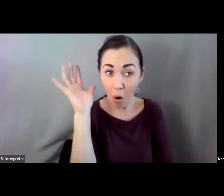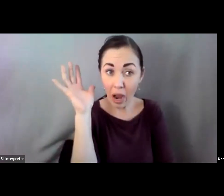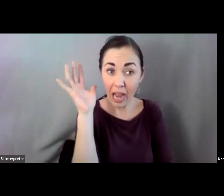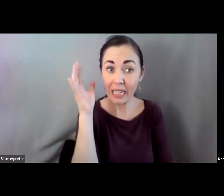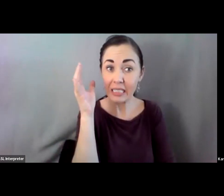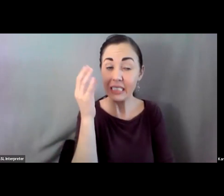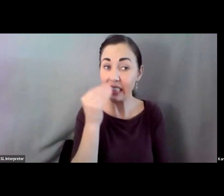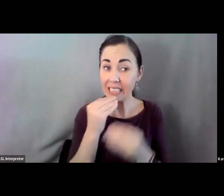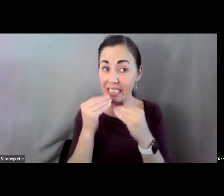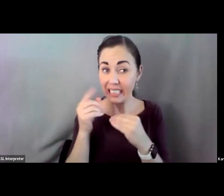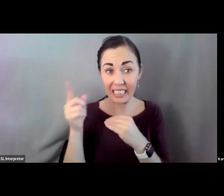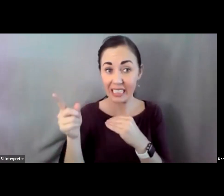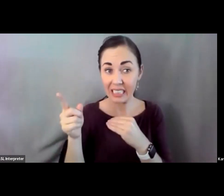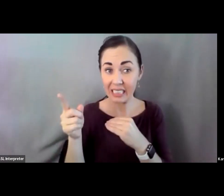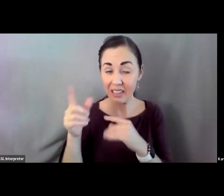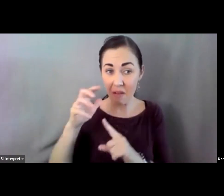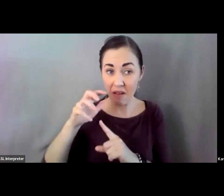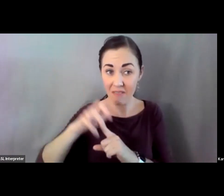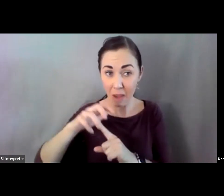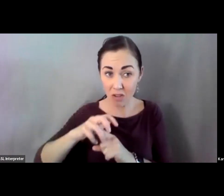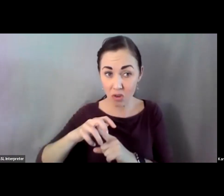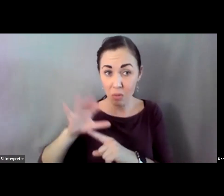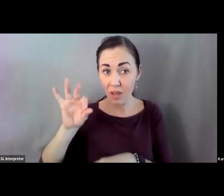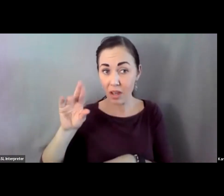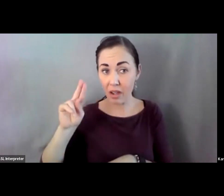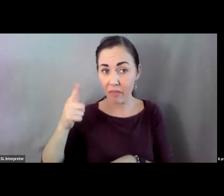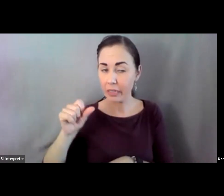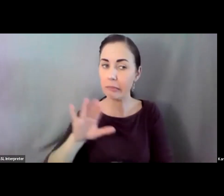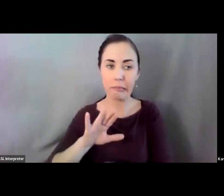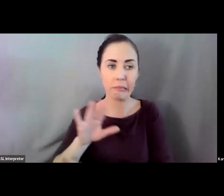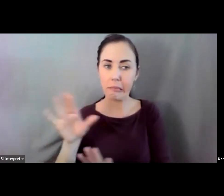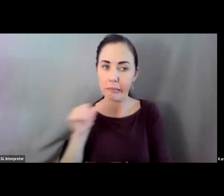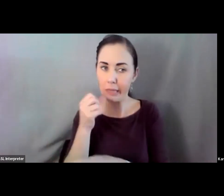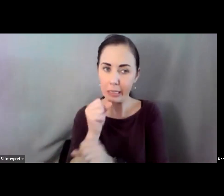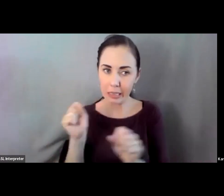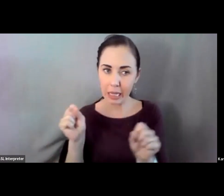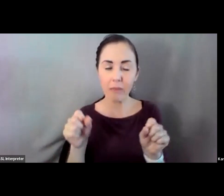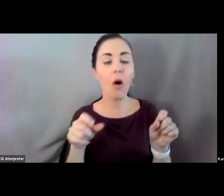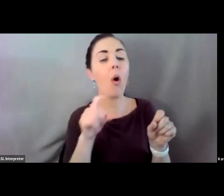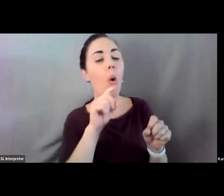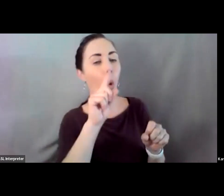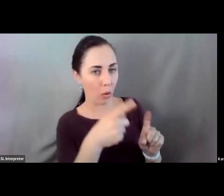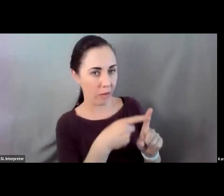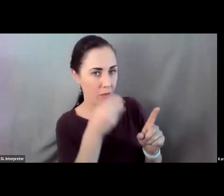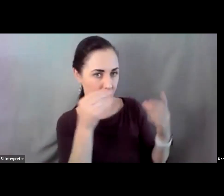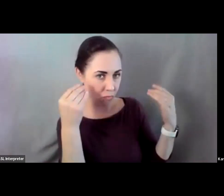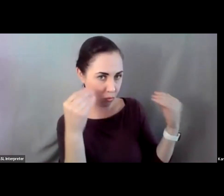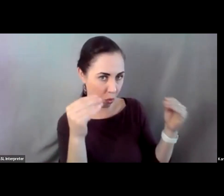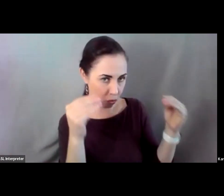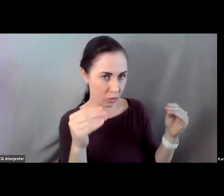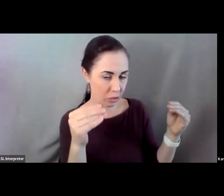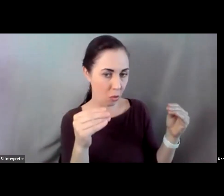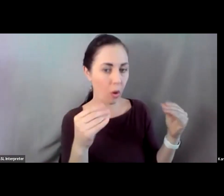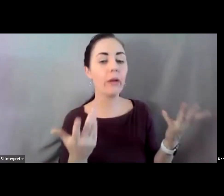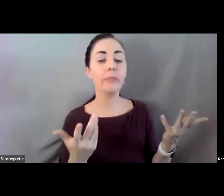the safe ones from the grocery store. And the ones that adults say are safe to eat. So fungus are our friends. They're